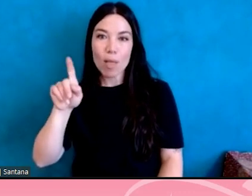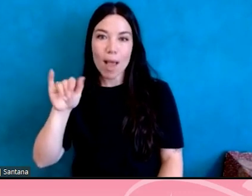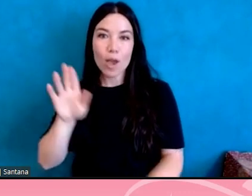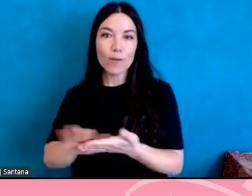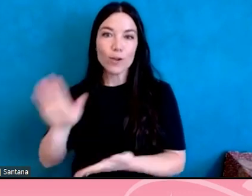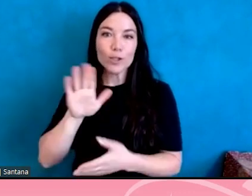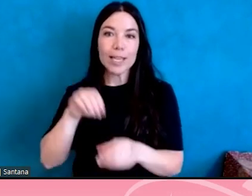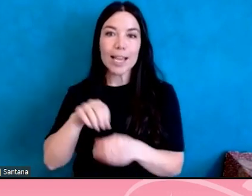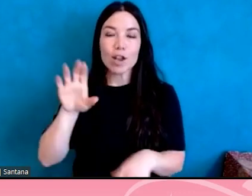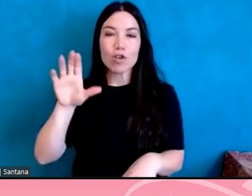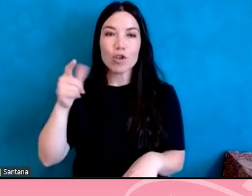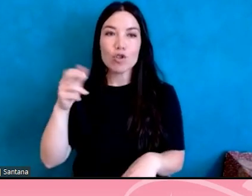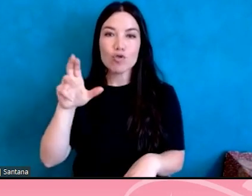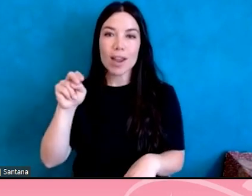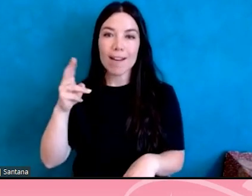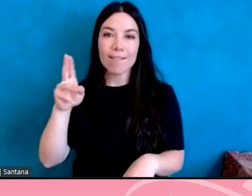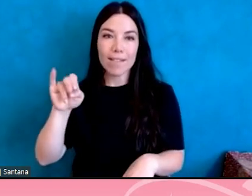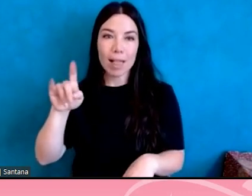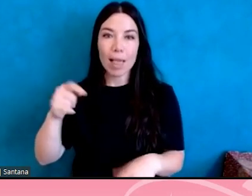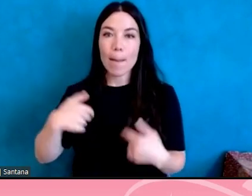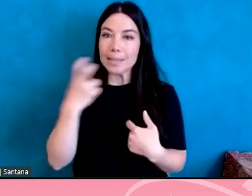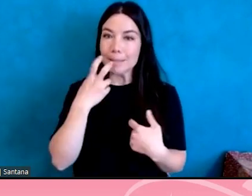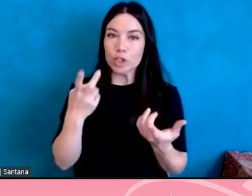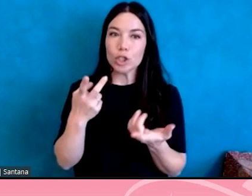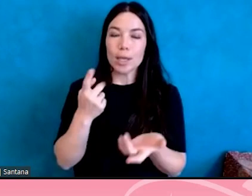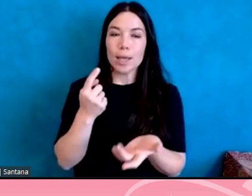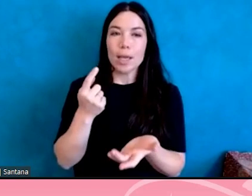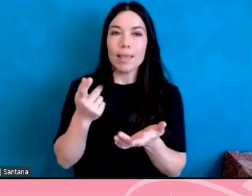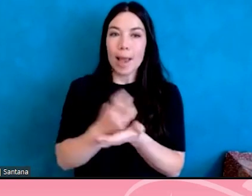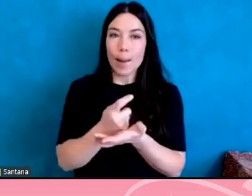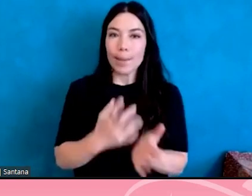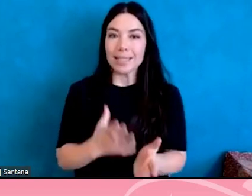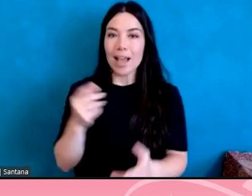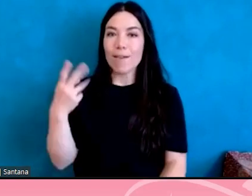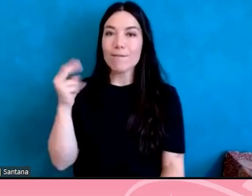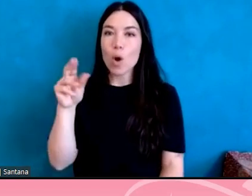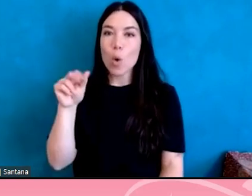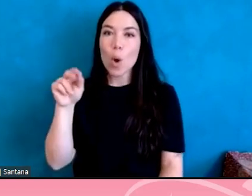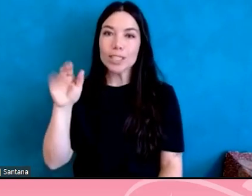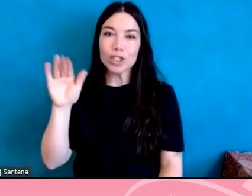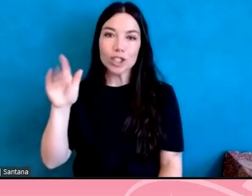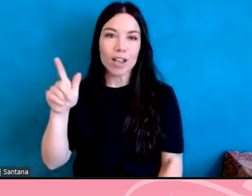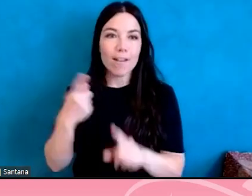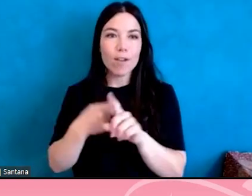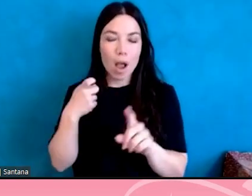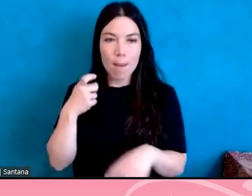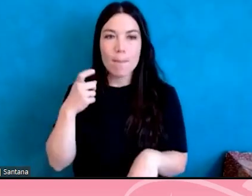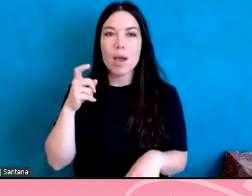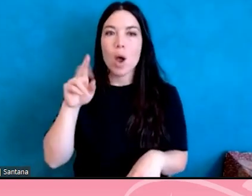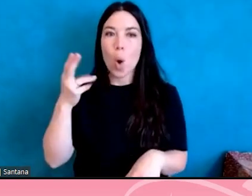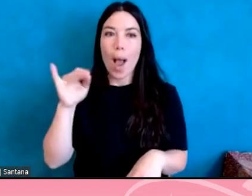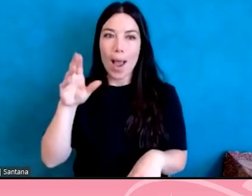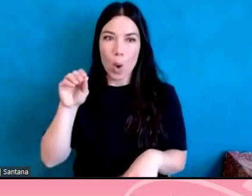and a sociophonetician with an earned PhD from Ohio State University. I study